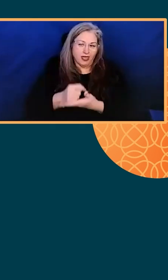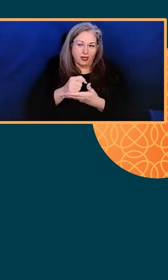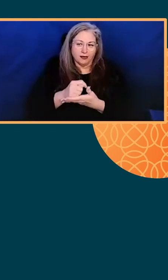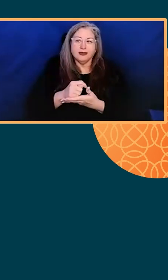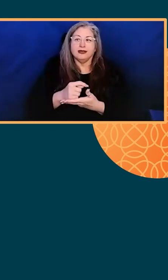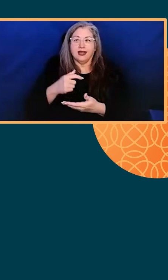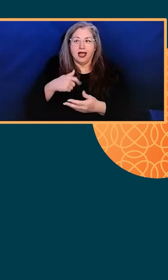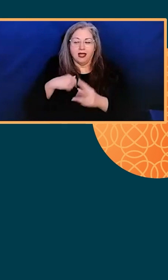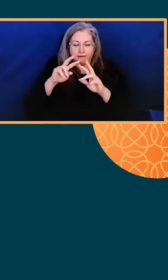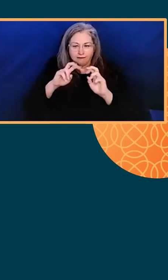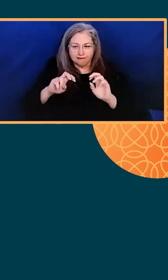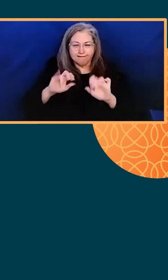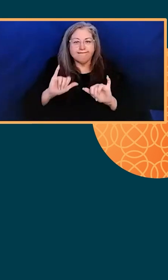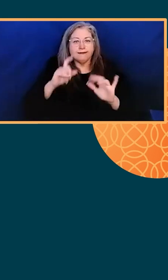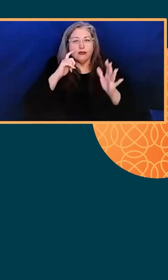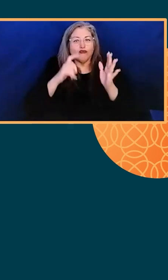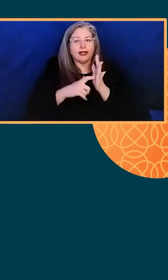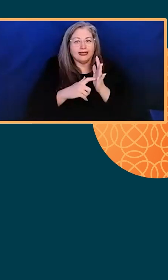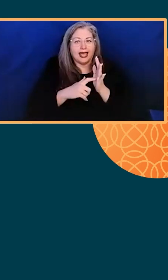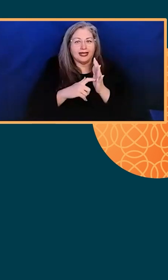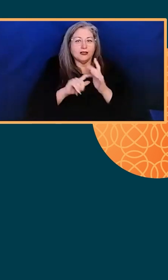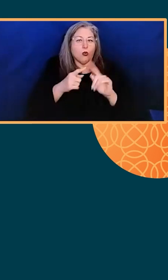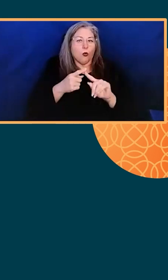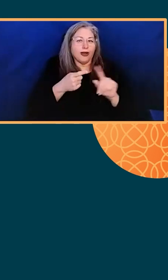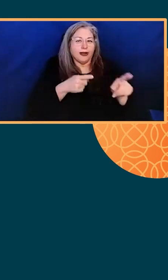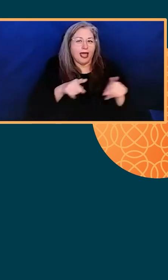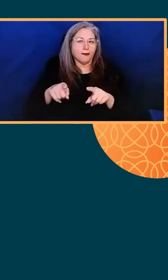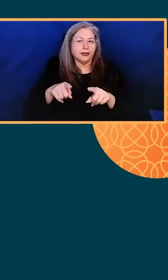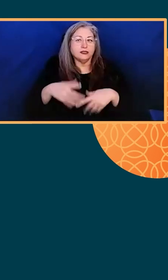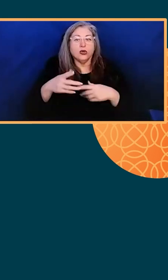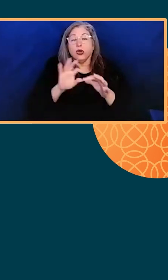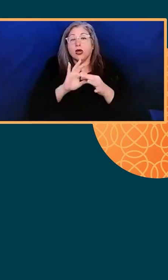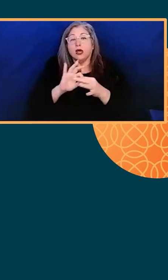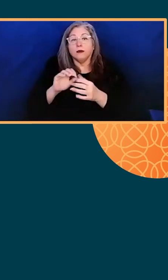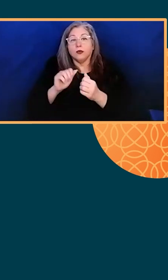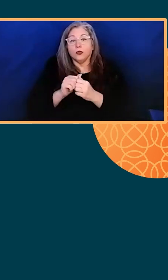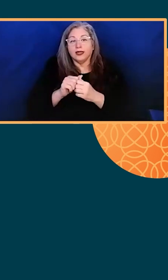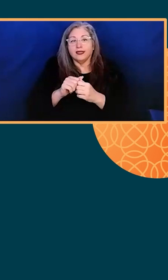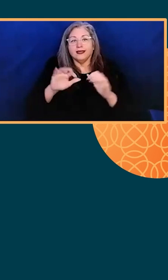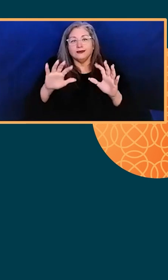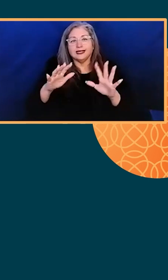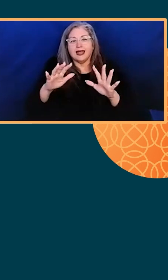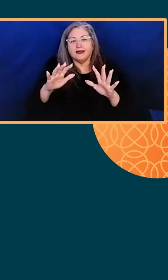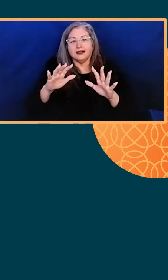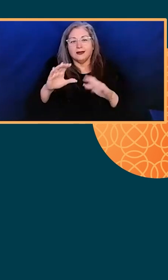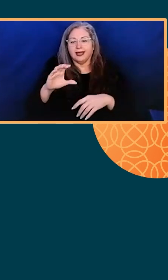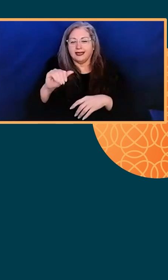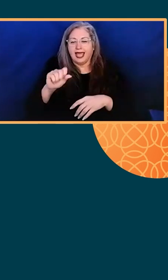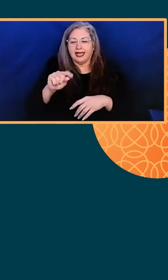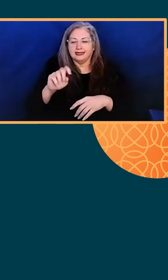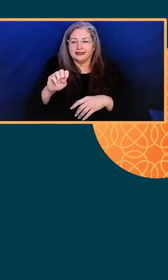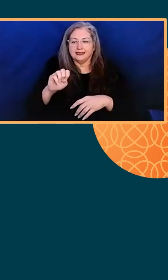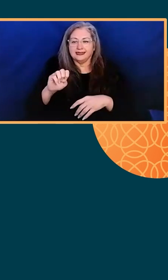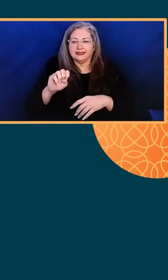able to really recognize when that's occurring. And then in terms of the somewhat of a caste-based